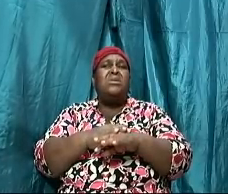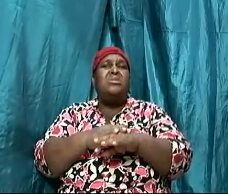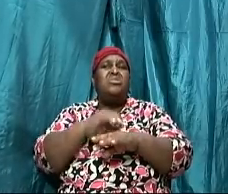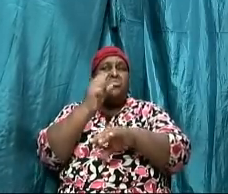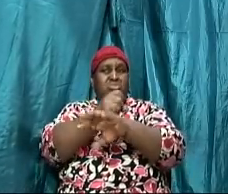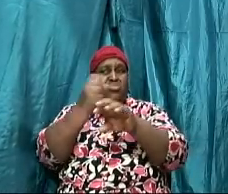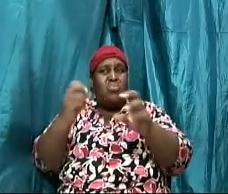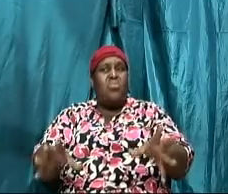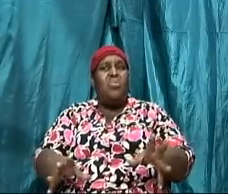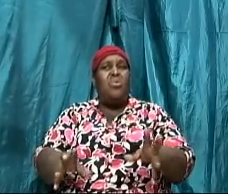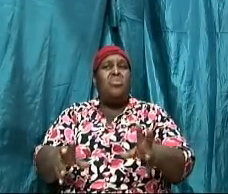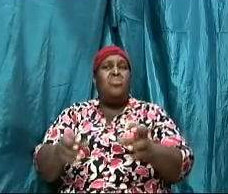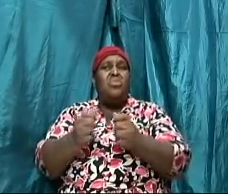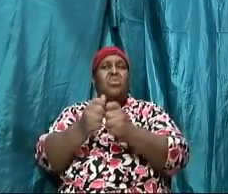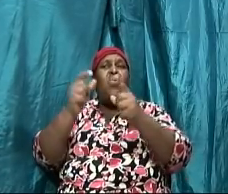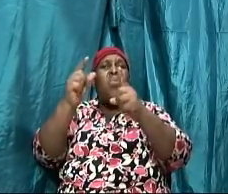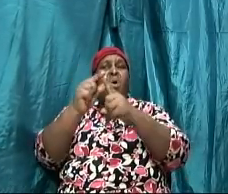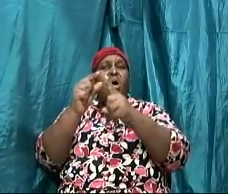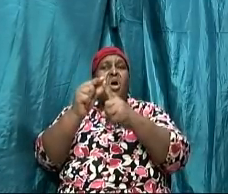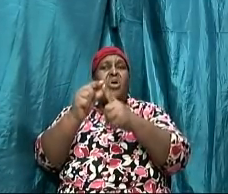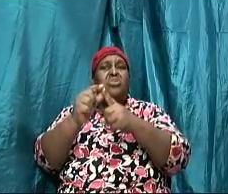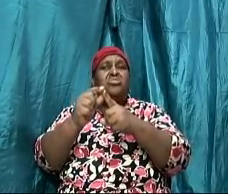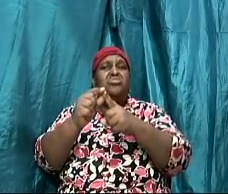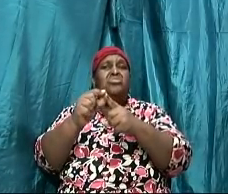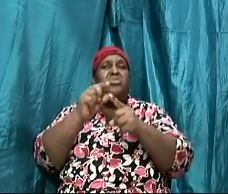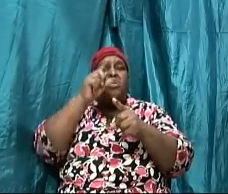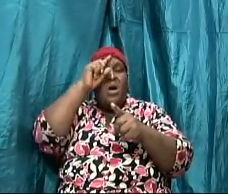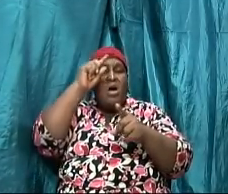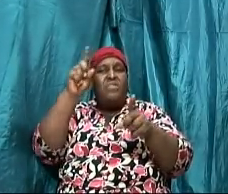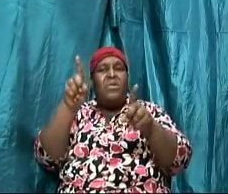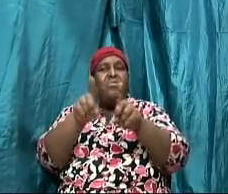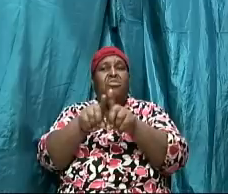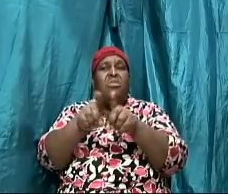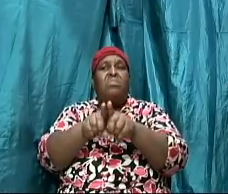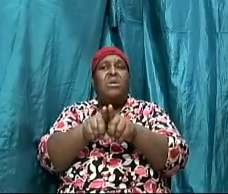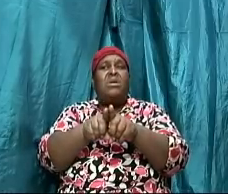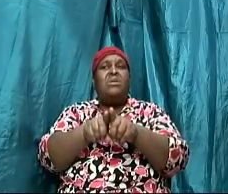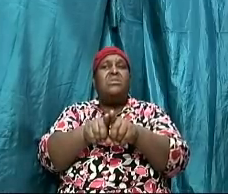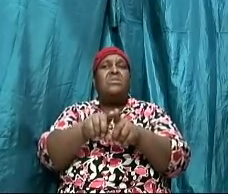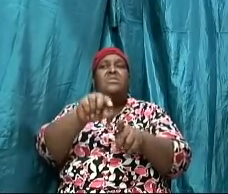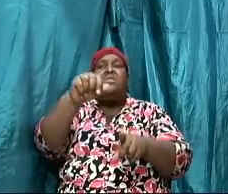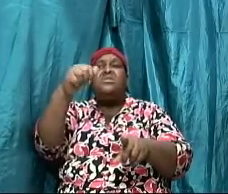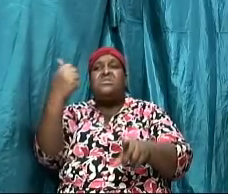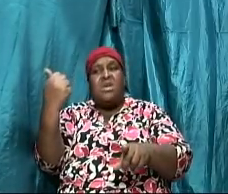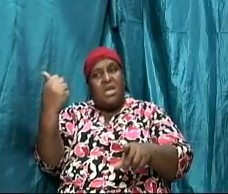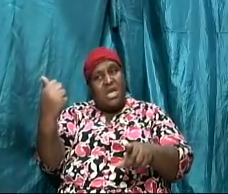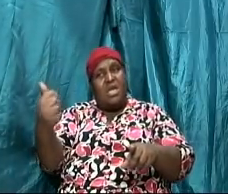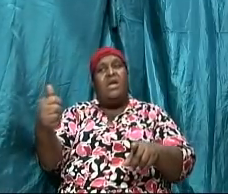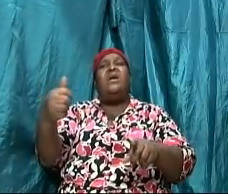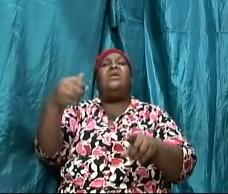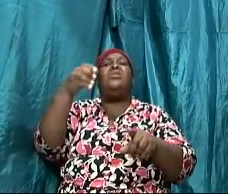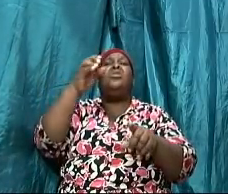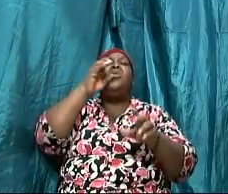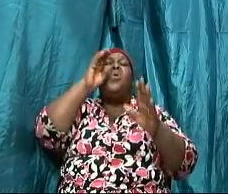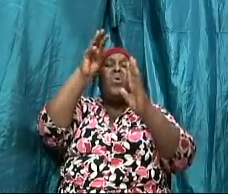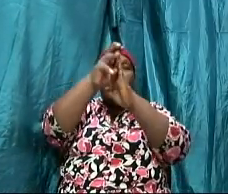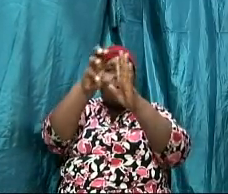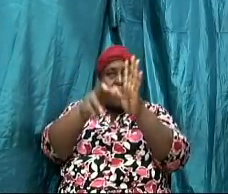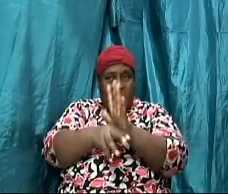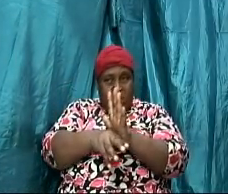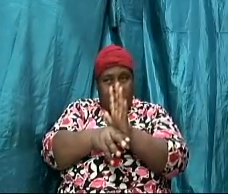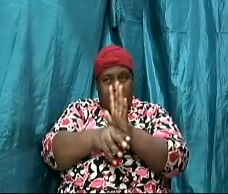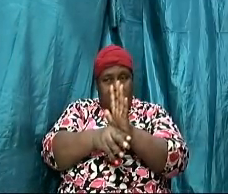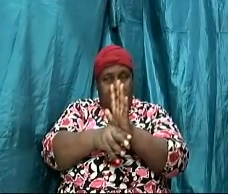Commandments. So the words of the covenant is the Ten Commandments. The Ten Commandments is the words